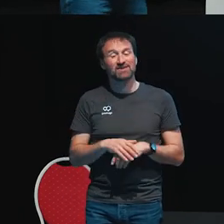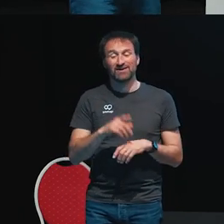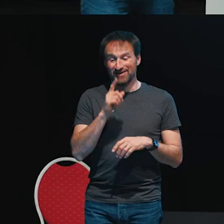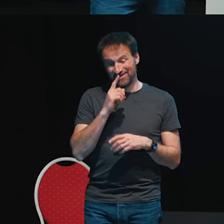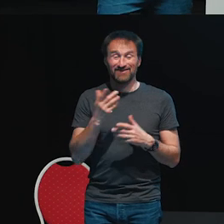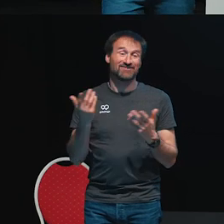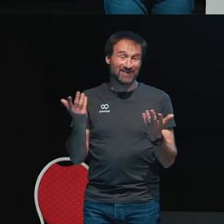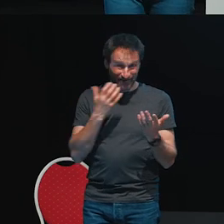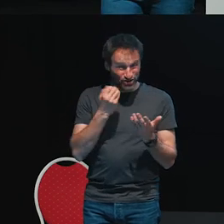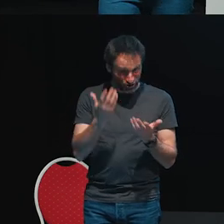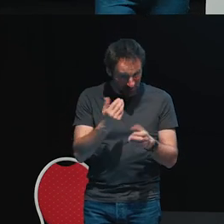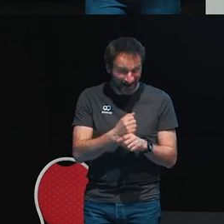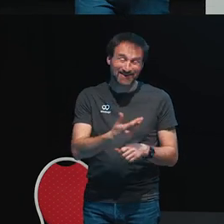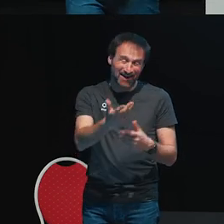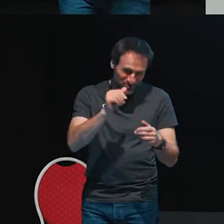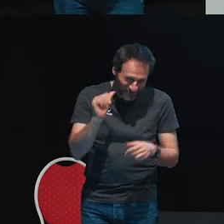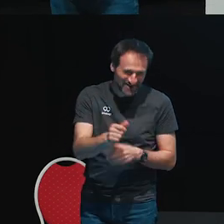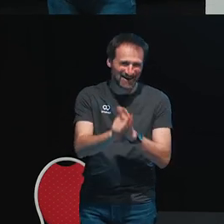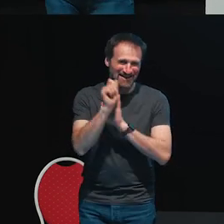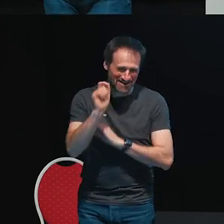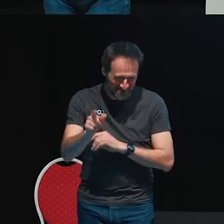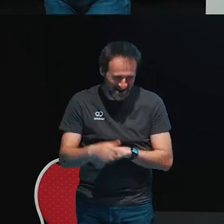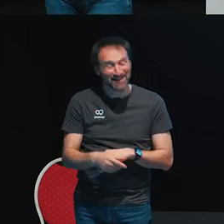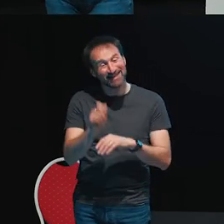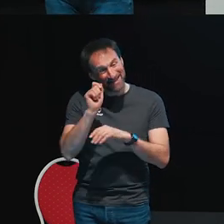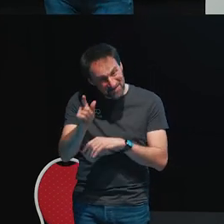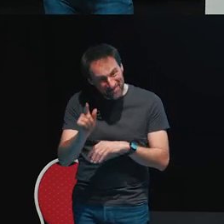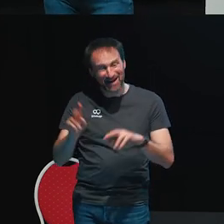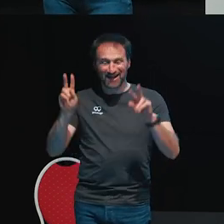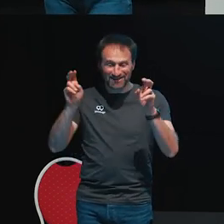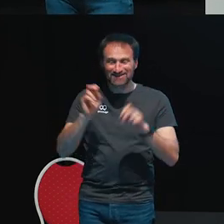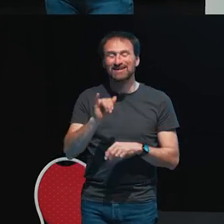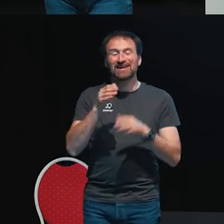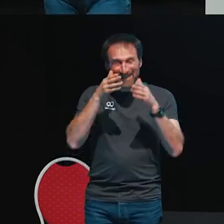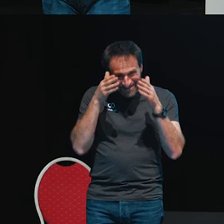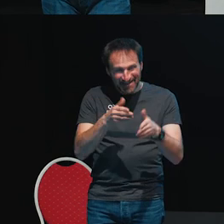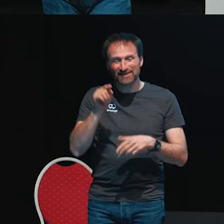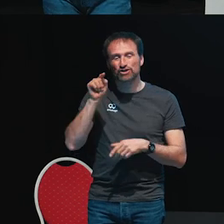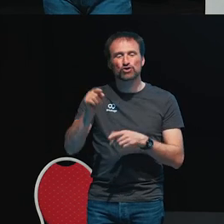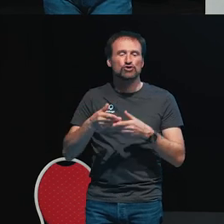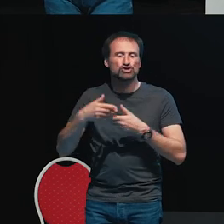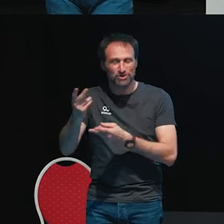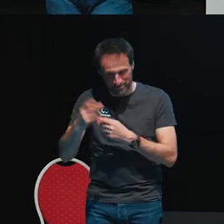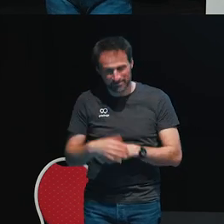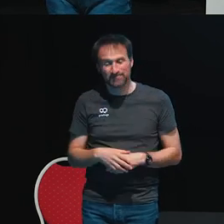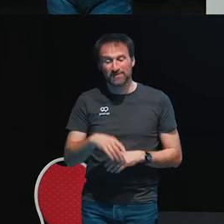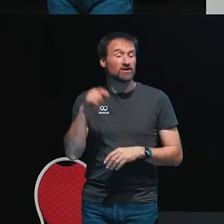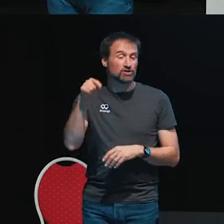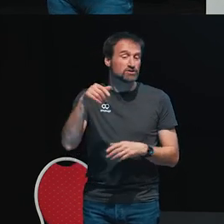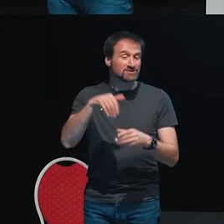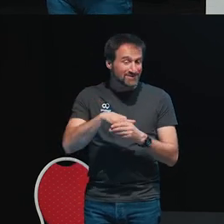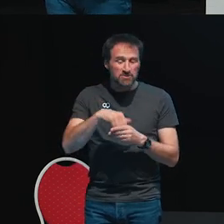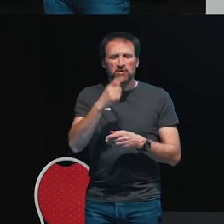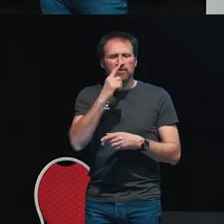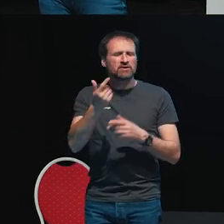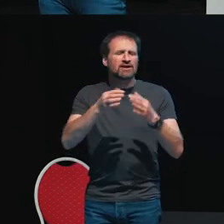So you send the email code intent to ship. And again, it looks a lot like intent to implement and experiment. It's just a template of like what